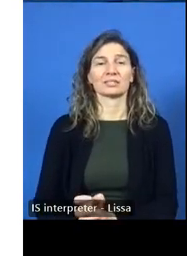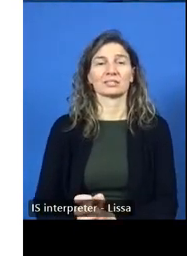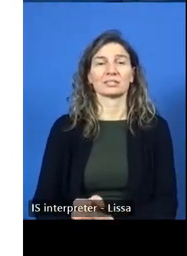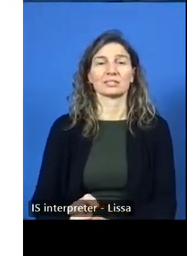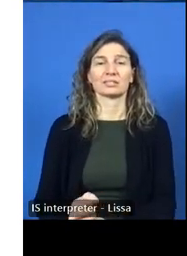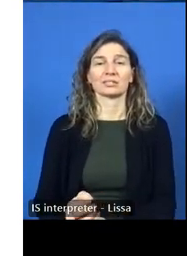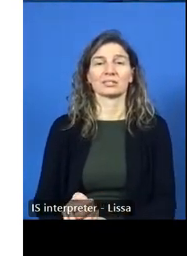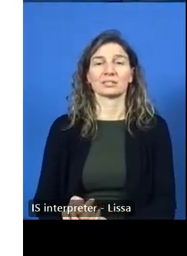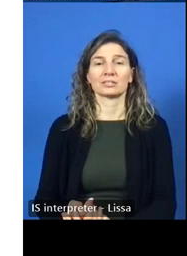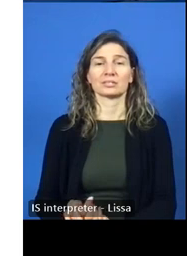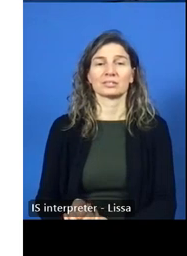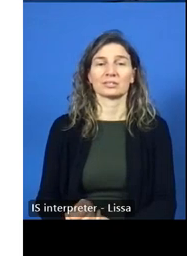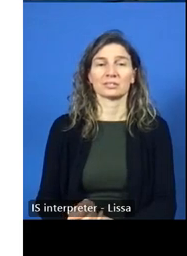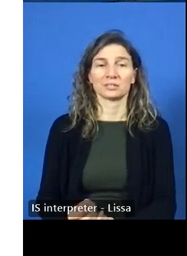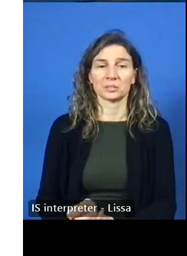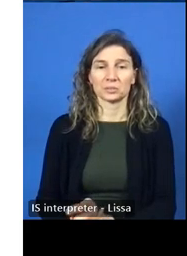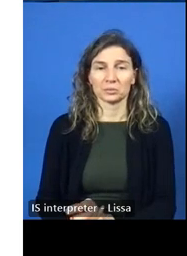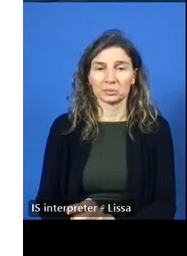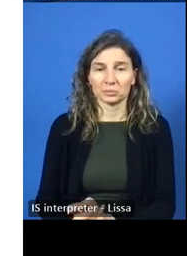The floor is yours, Jessie.